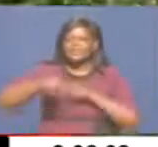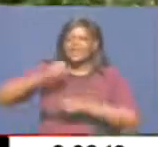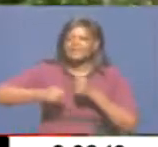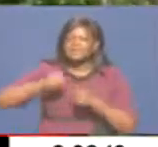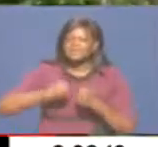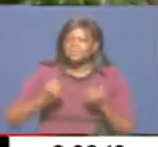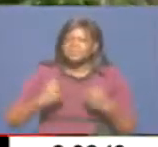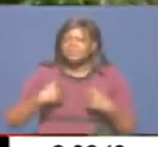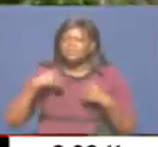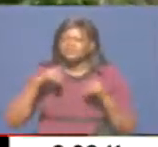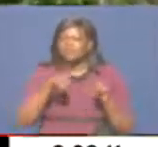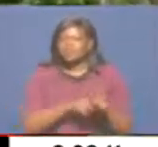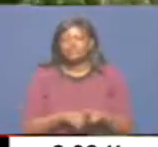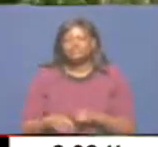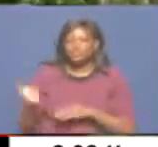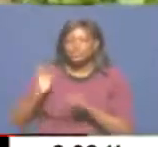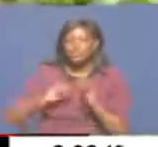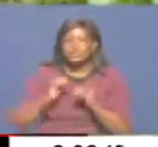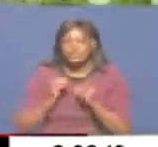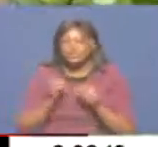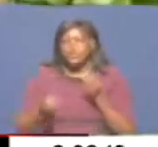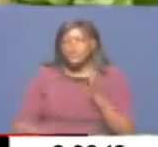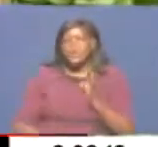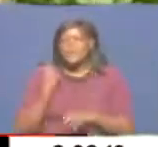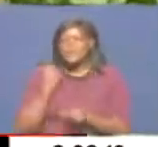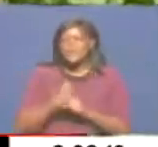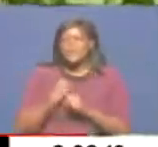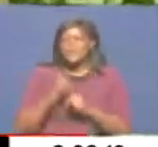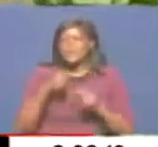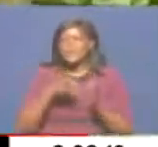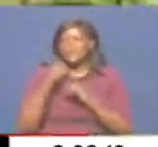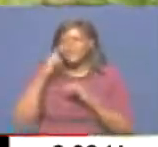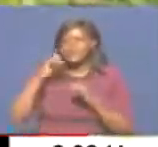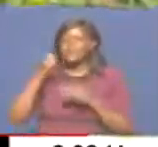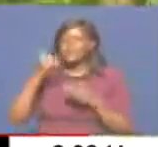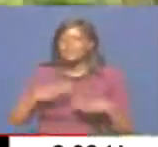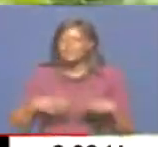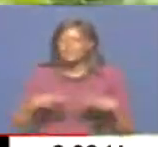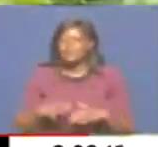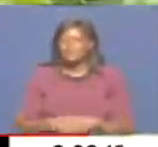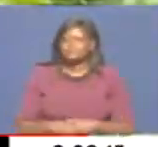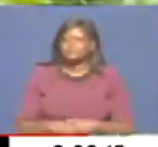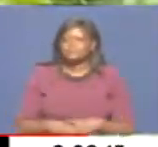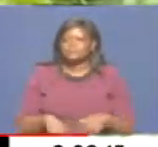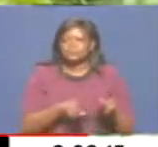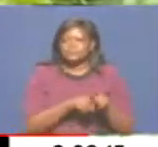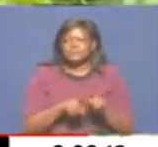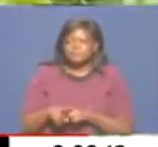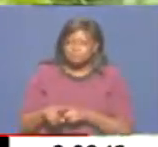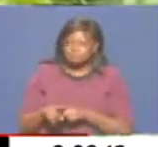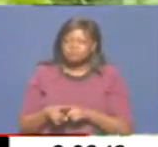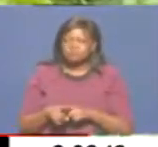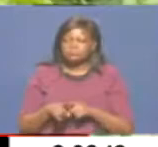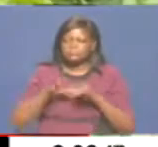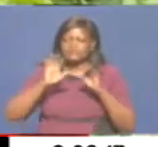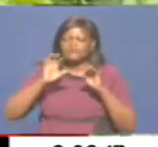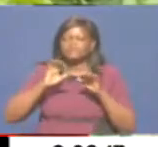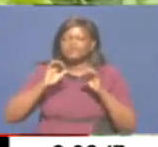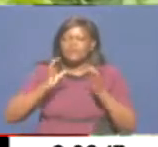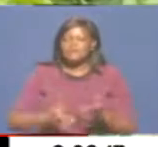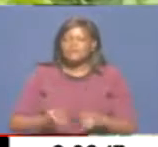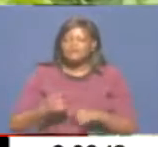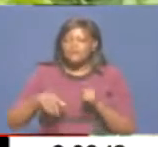have also contributed to creating job opportunities for other people. Mimi kama mkulima wa kibebe, najivunia ukulima juu